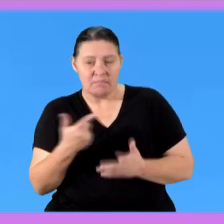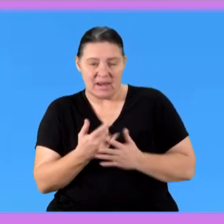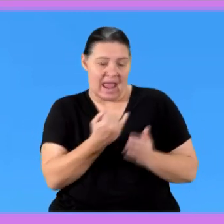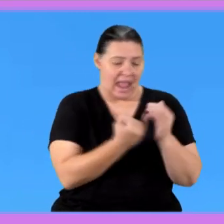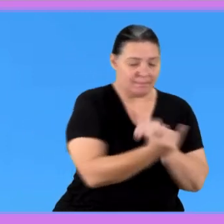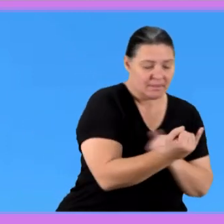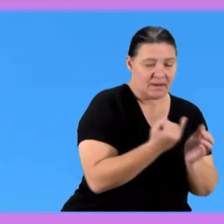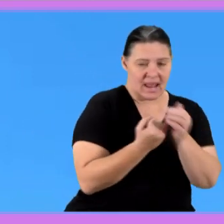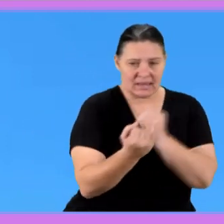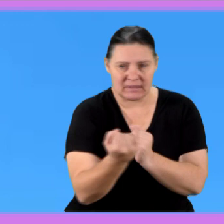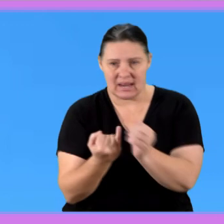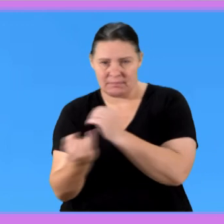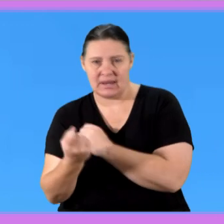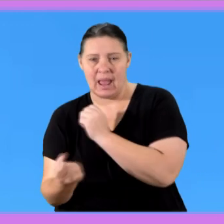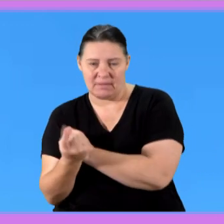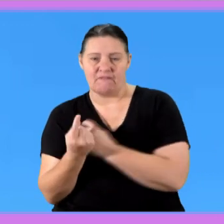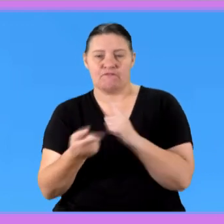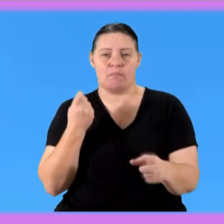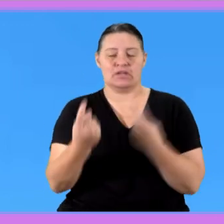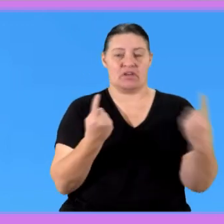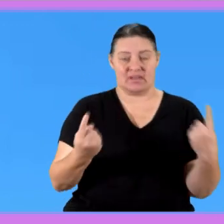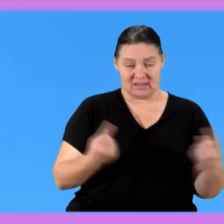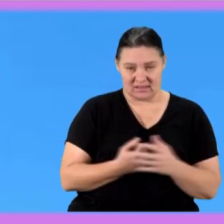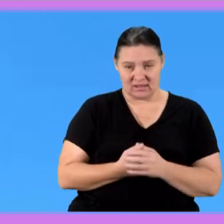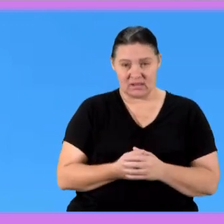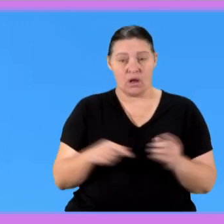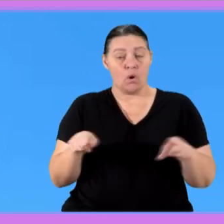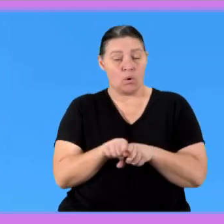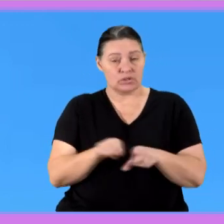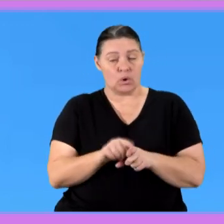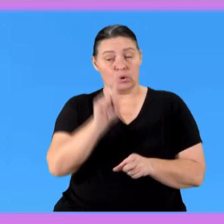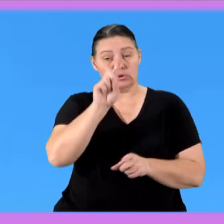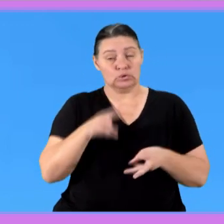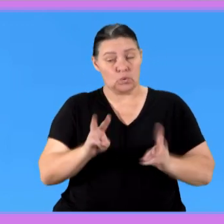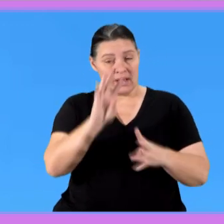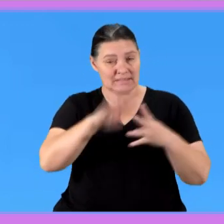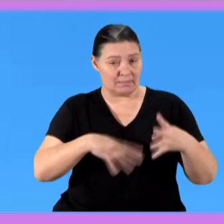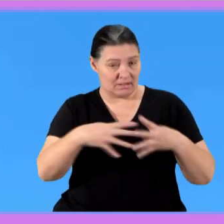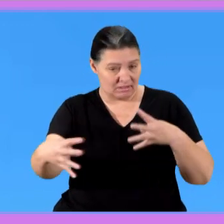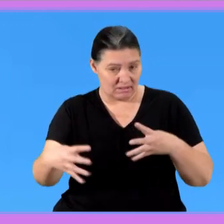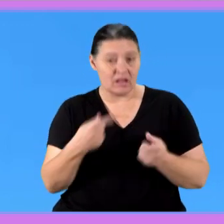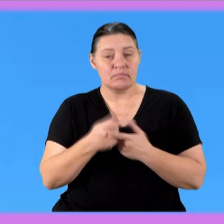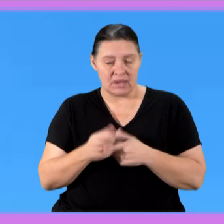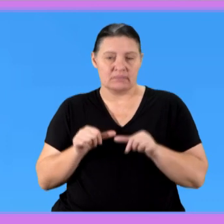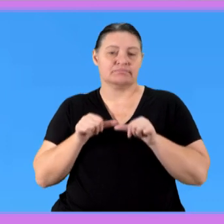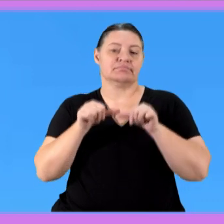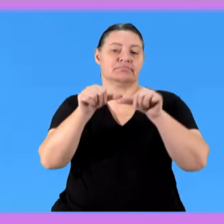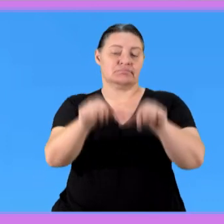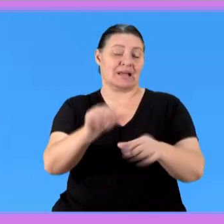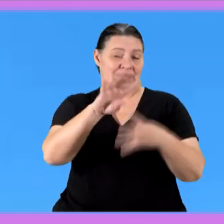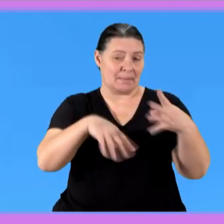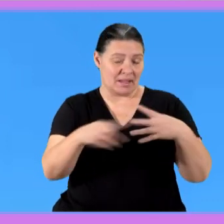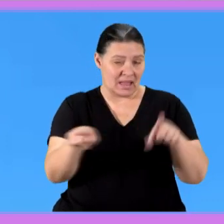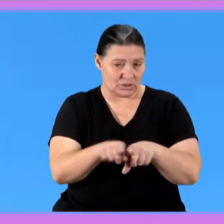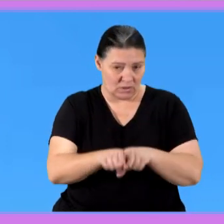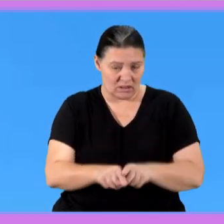each event takes place independently of the other. Also important is that a two-way table, it's